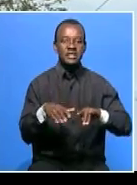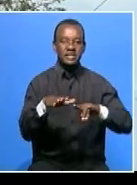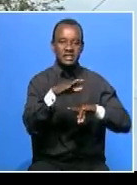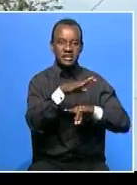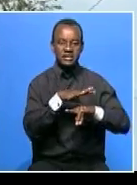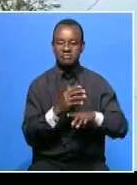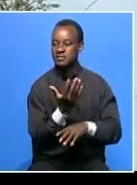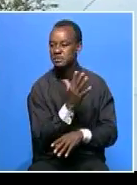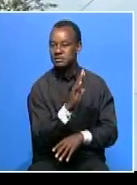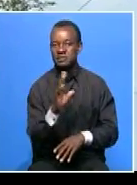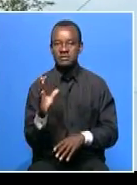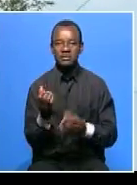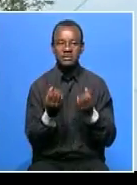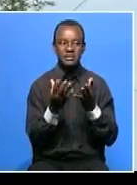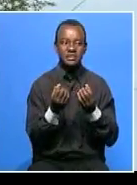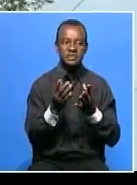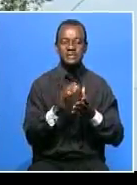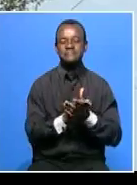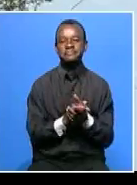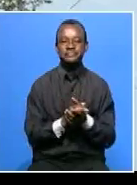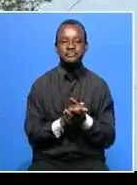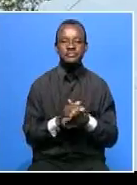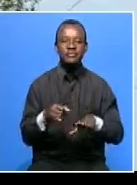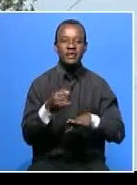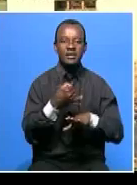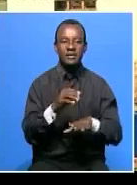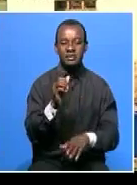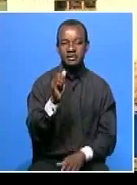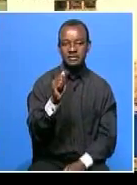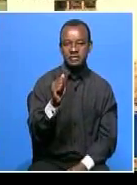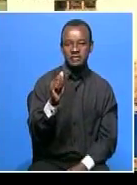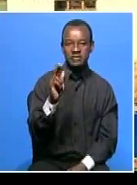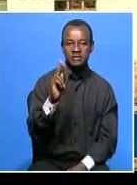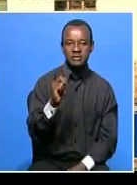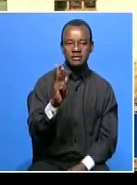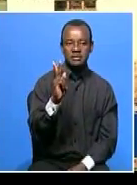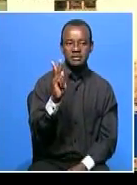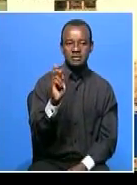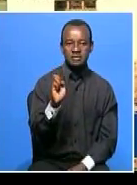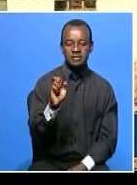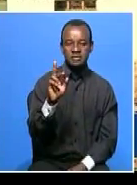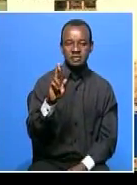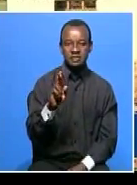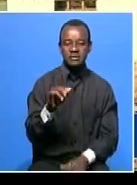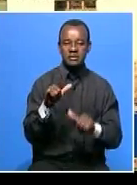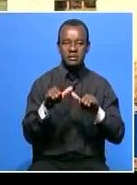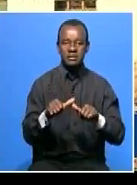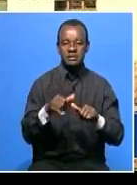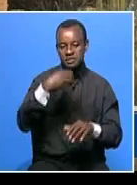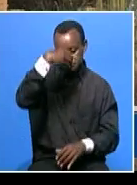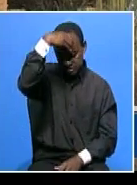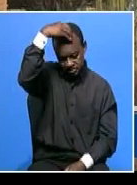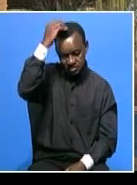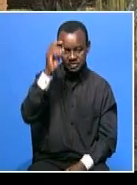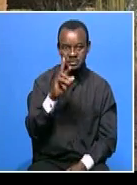The Anchor settlement is in the Khwatingwas Conservancy in the Kunene region, and like others such as Ervia,